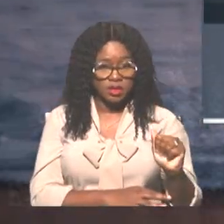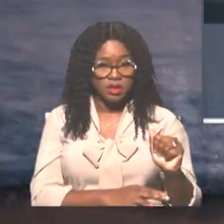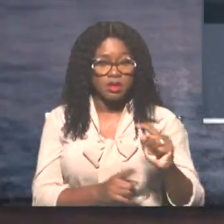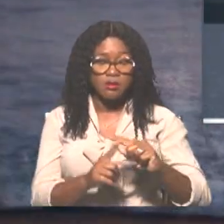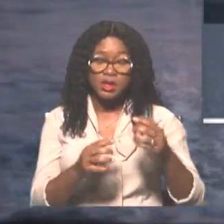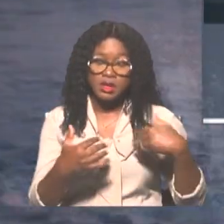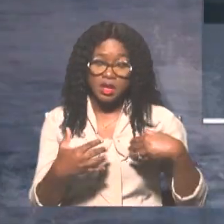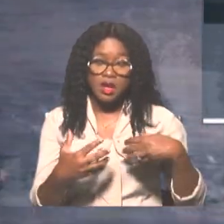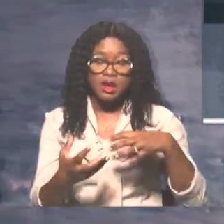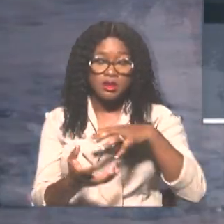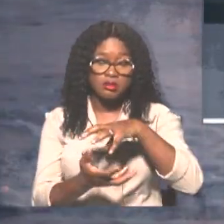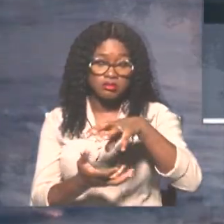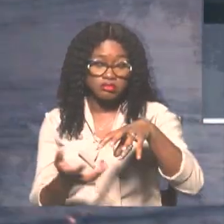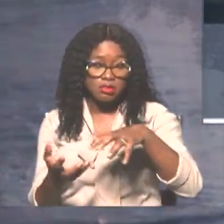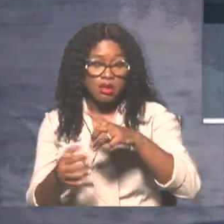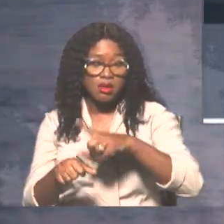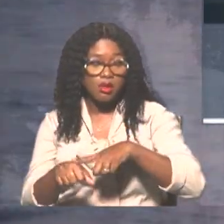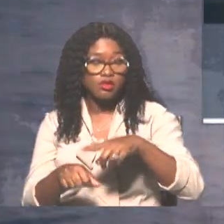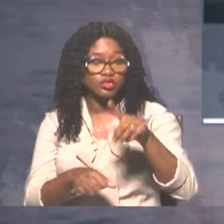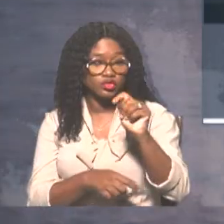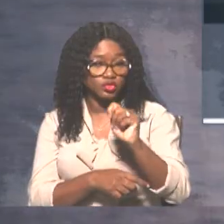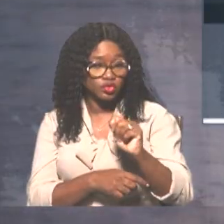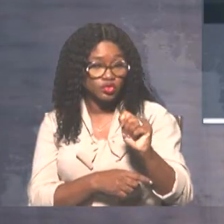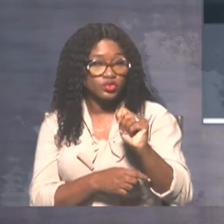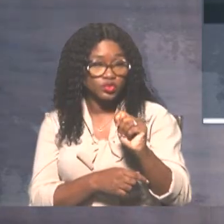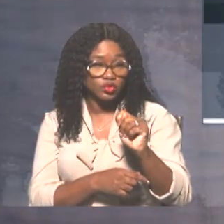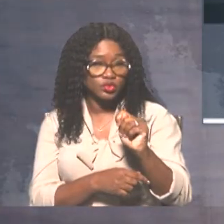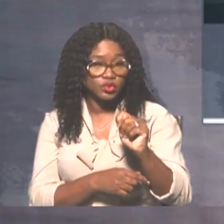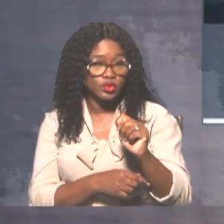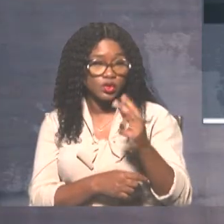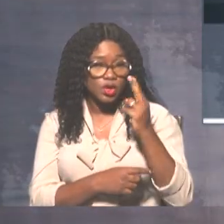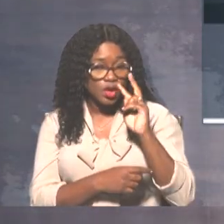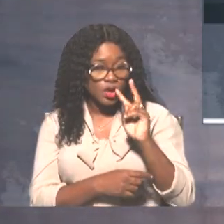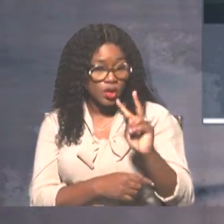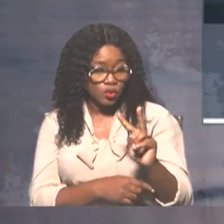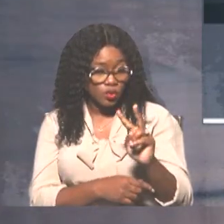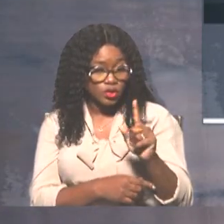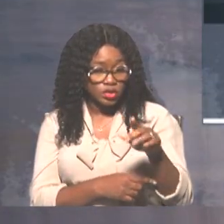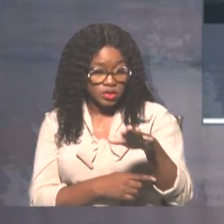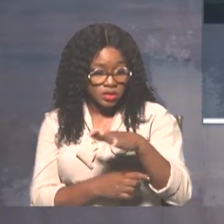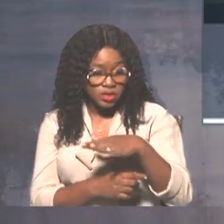cloudy periods on Tuesday, and we are keeping an eye on an area of interest for Friday.